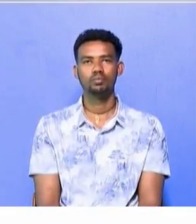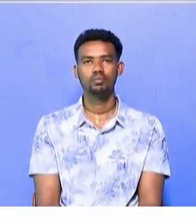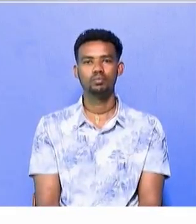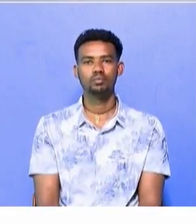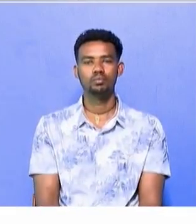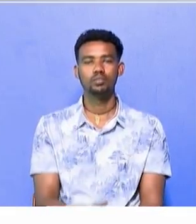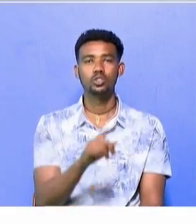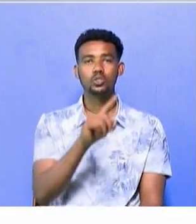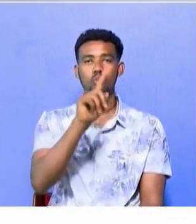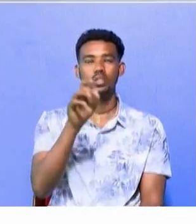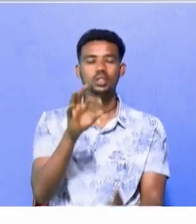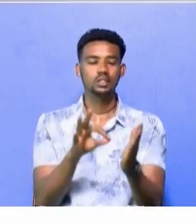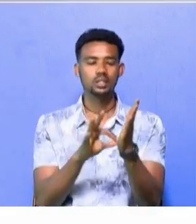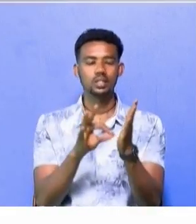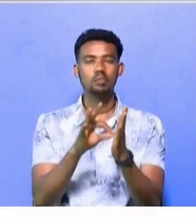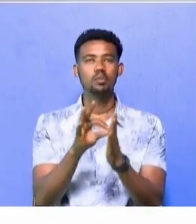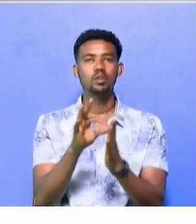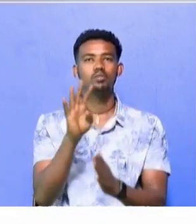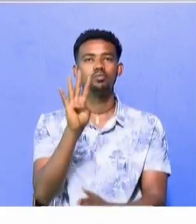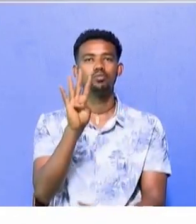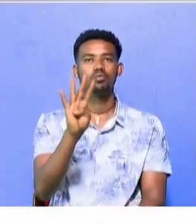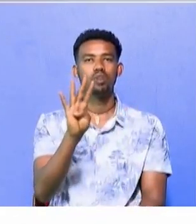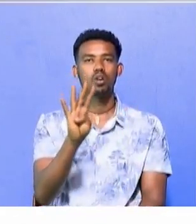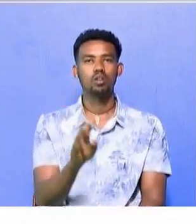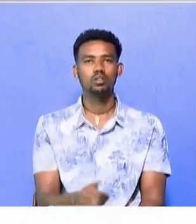Question number 4.